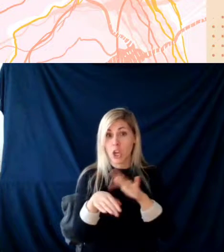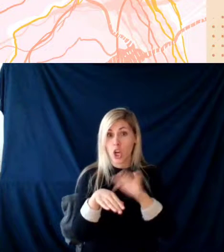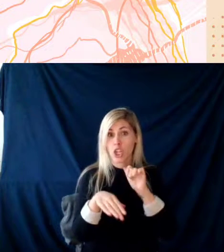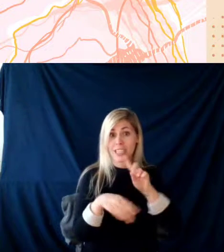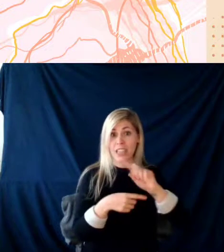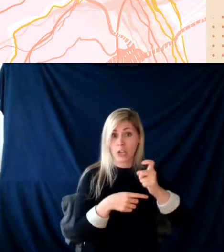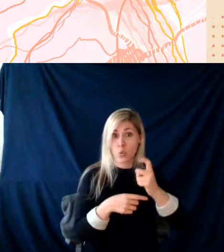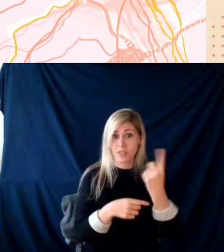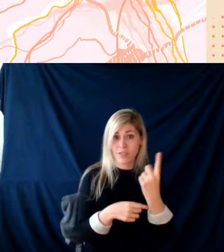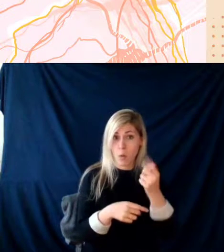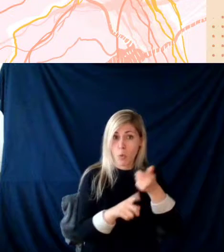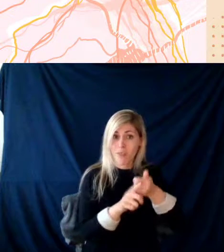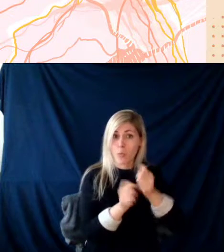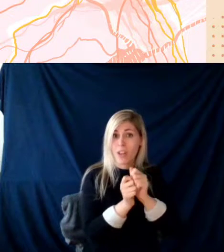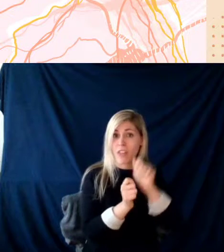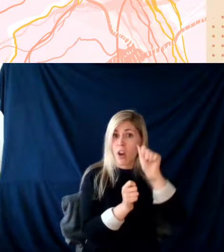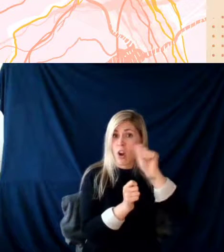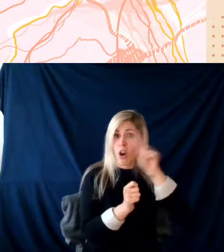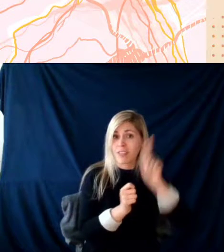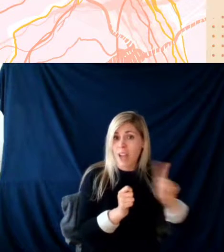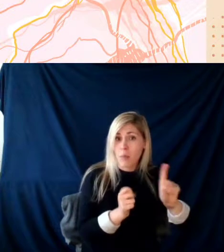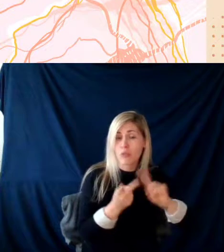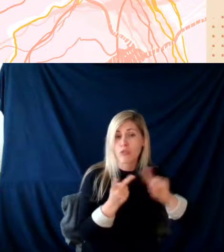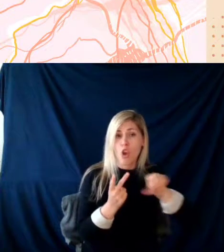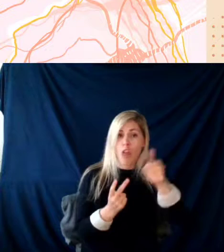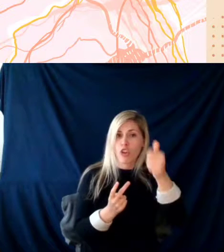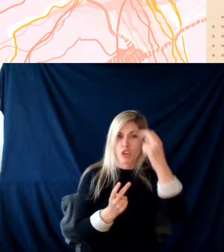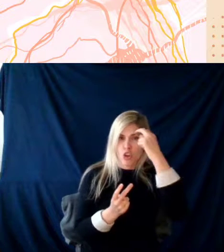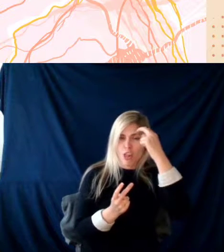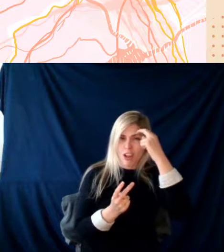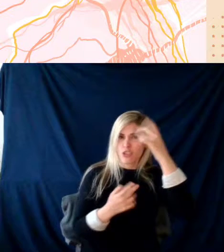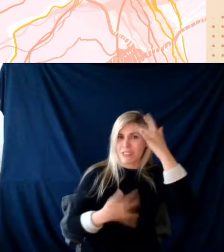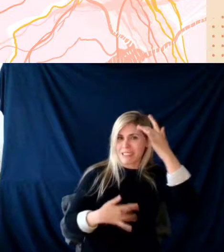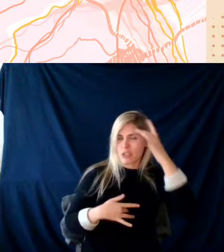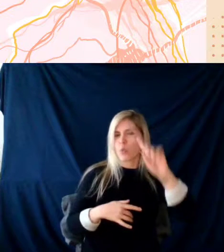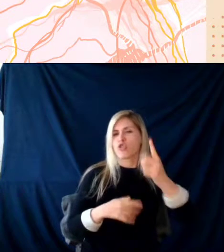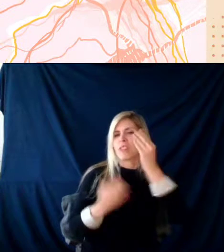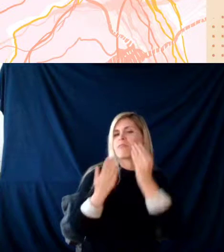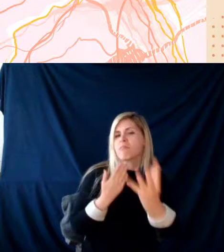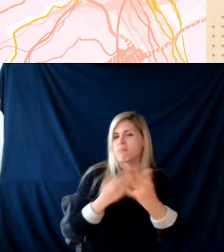early diagnosis of someone with Alzheimer's or other neurological diseases. So we just wanted